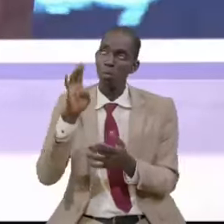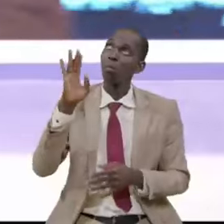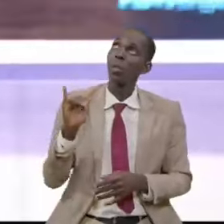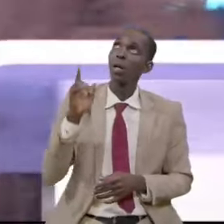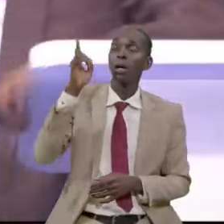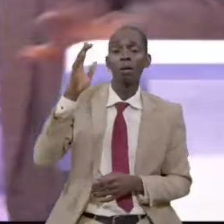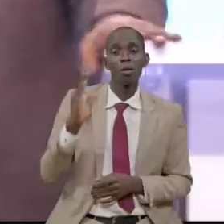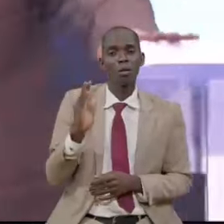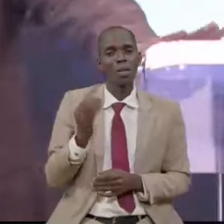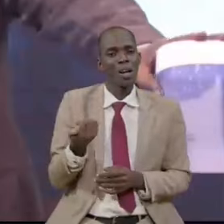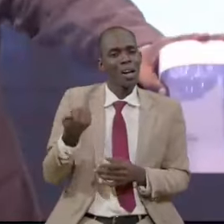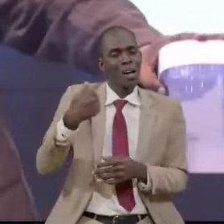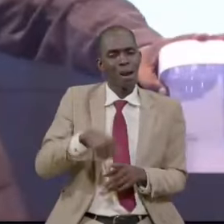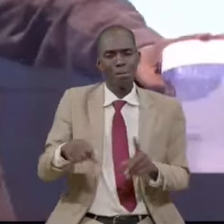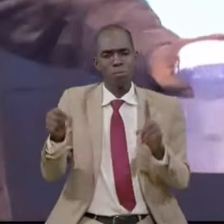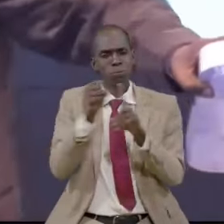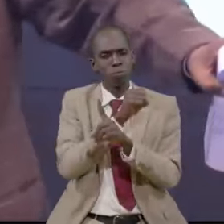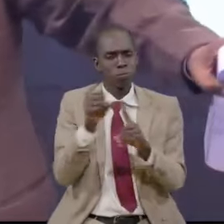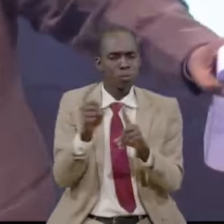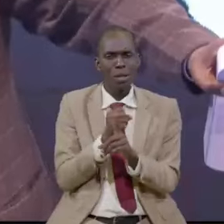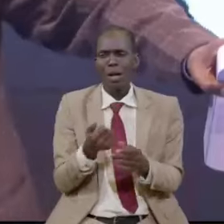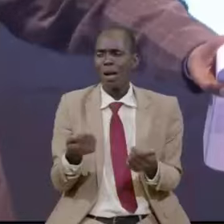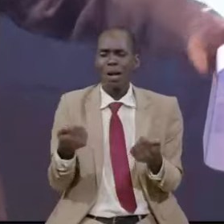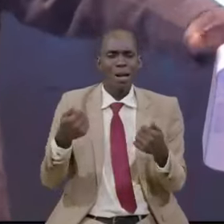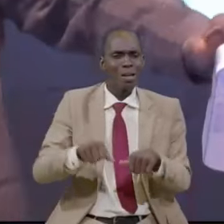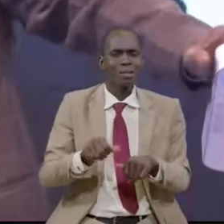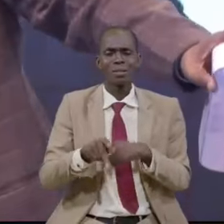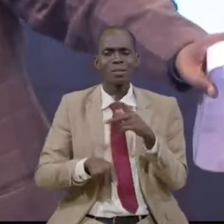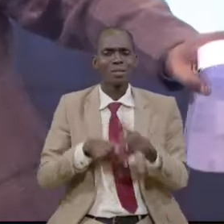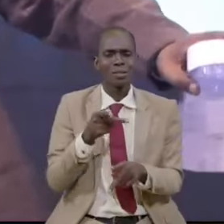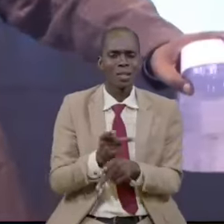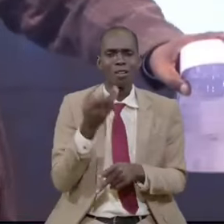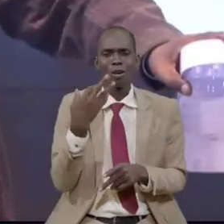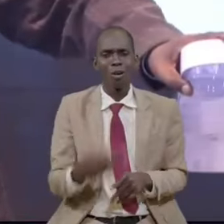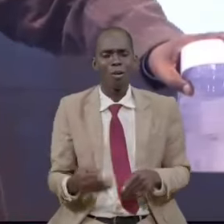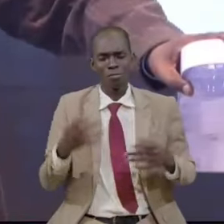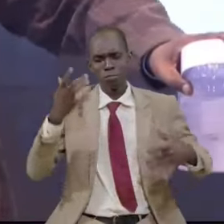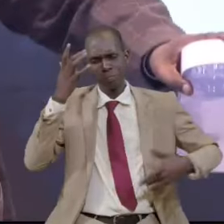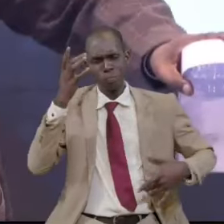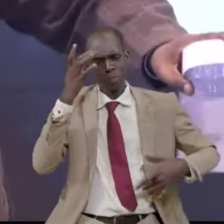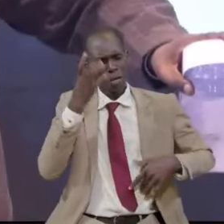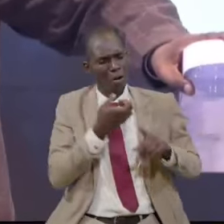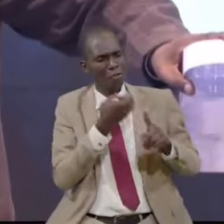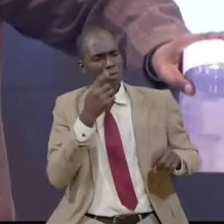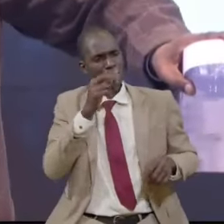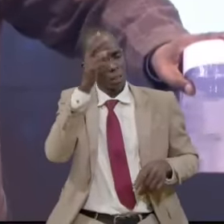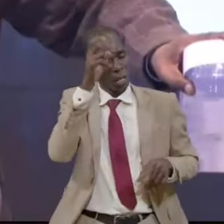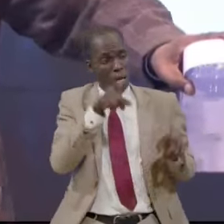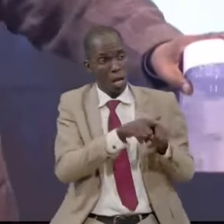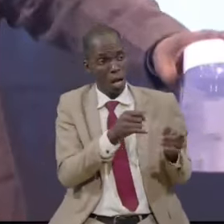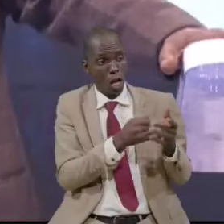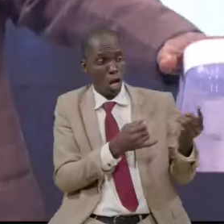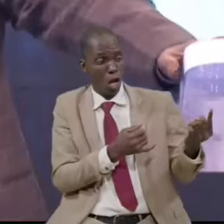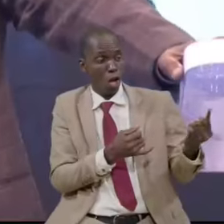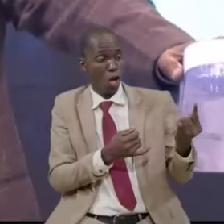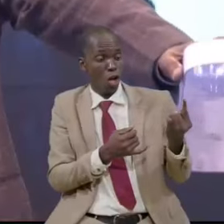attack, any kind of affliction of the devil as it's coming, when it gets to your